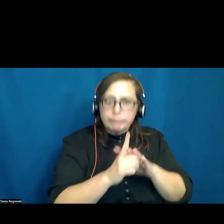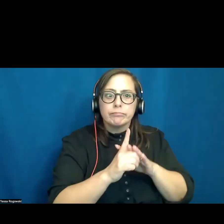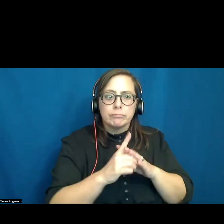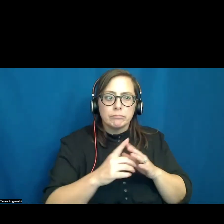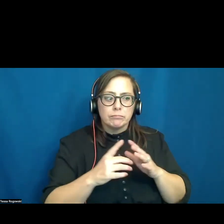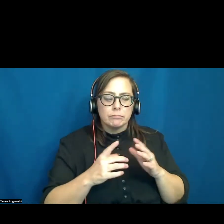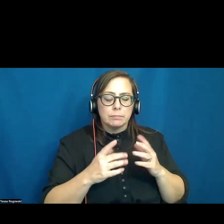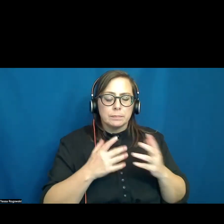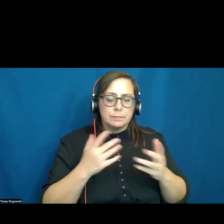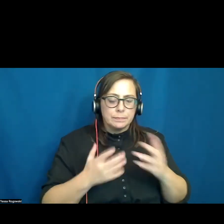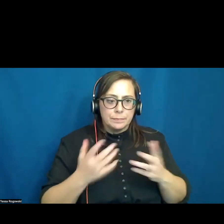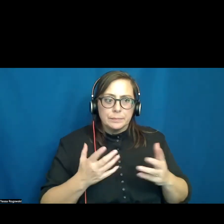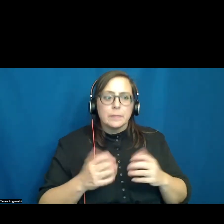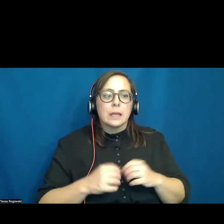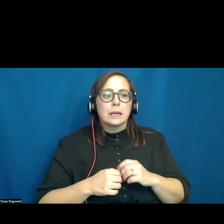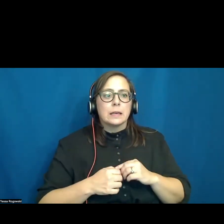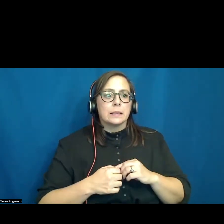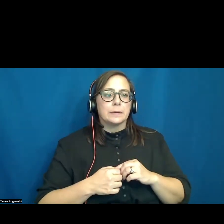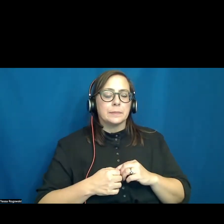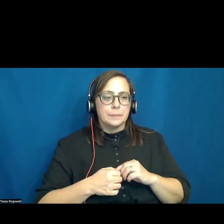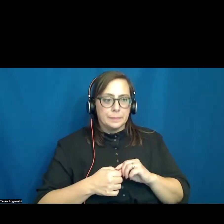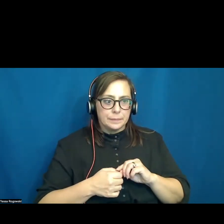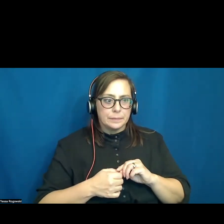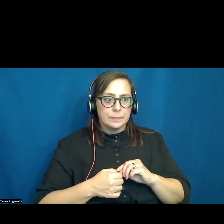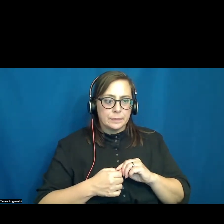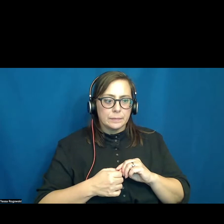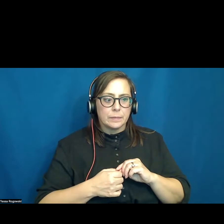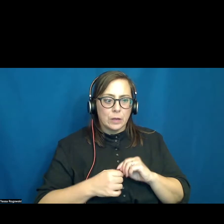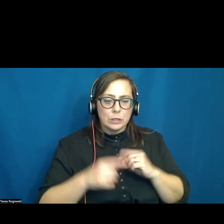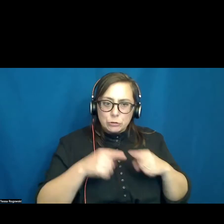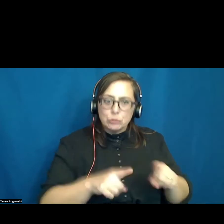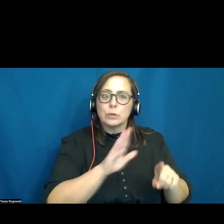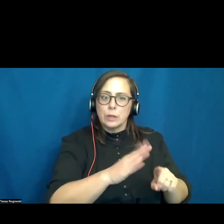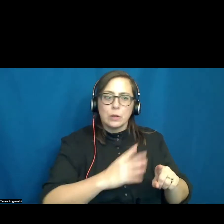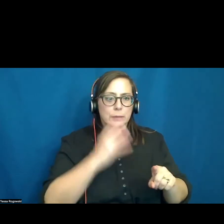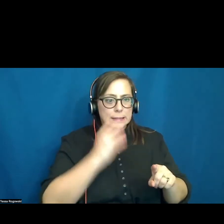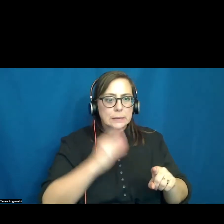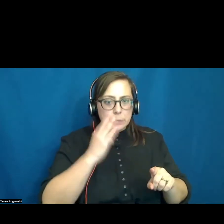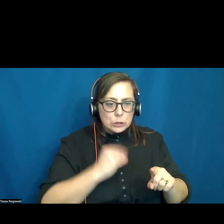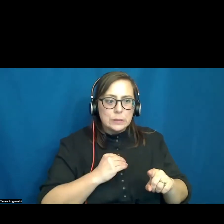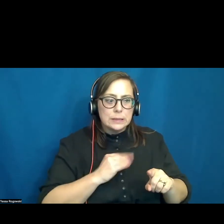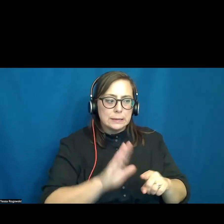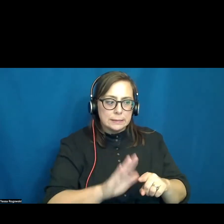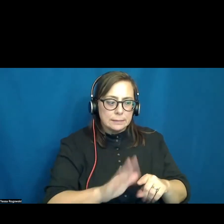artistic insight in the throes of such conditions entirely.